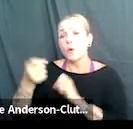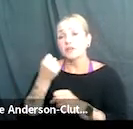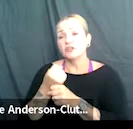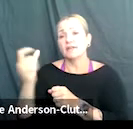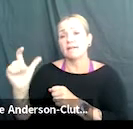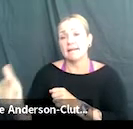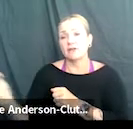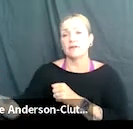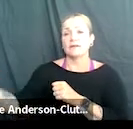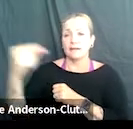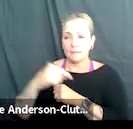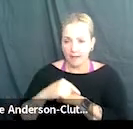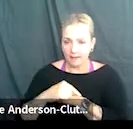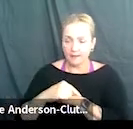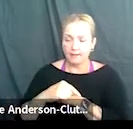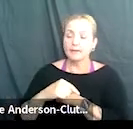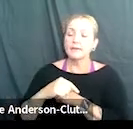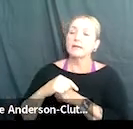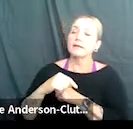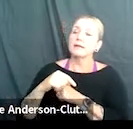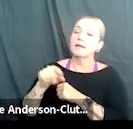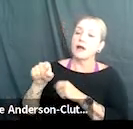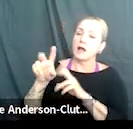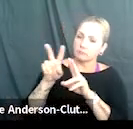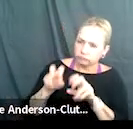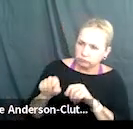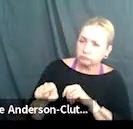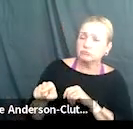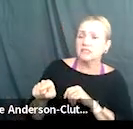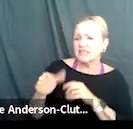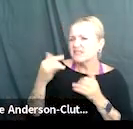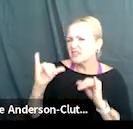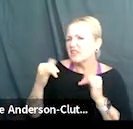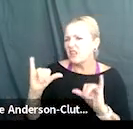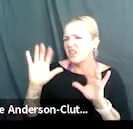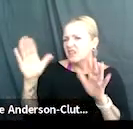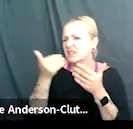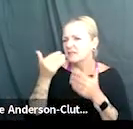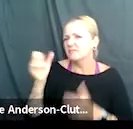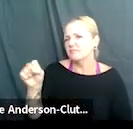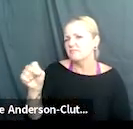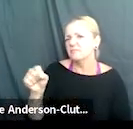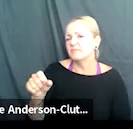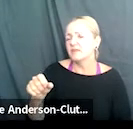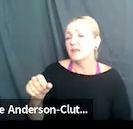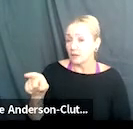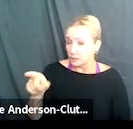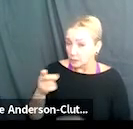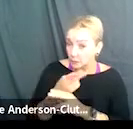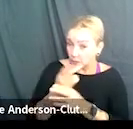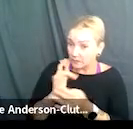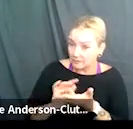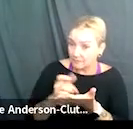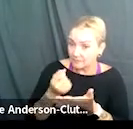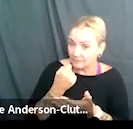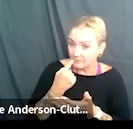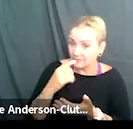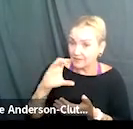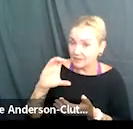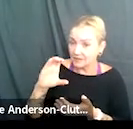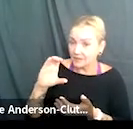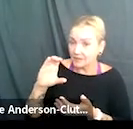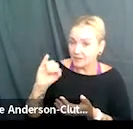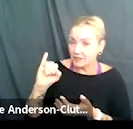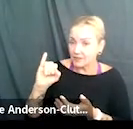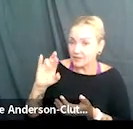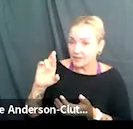I said, oh, great. So you took the sertraline? And she said, no, it just resolved on its own. So that was a great lesson in